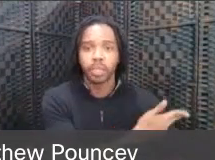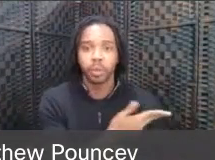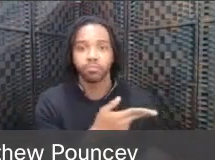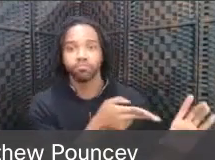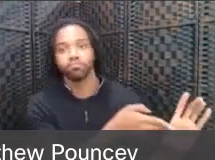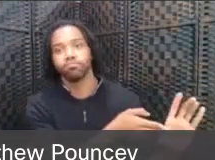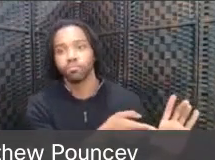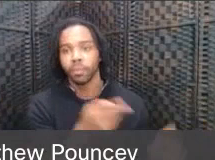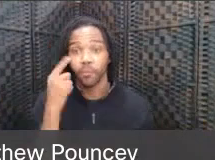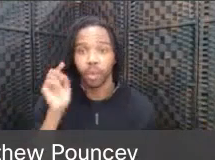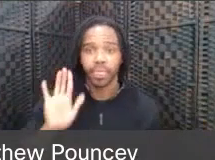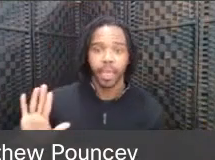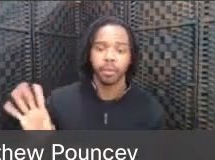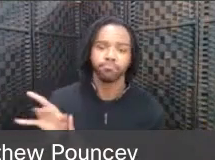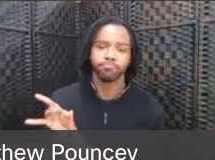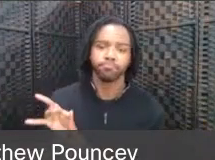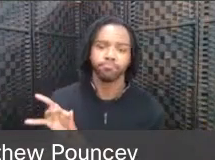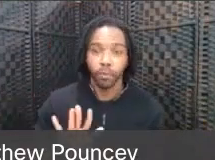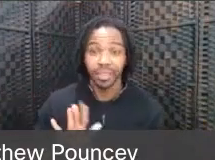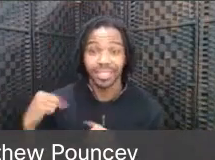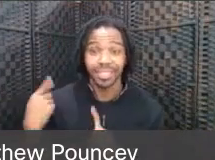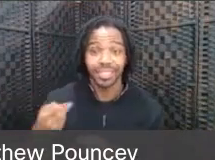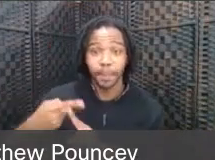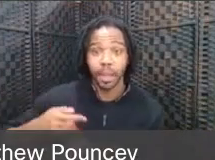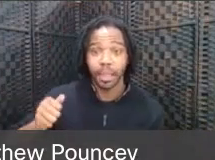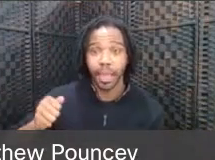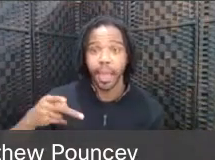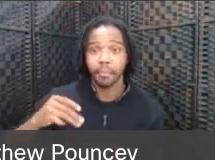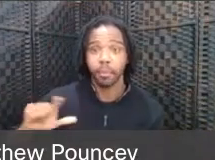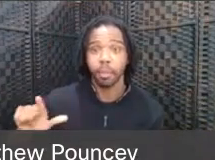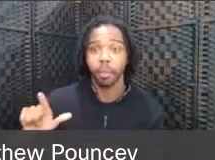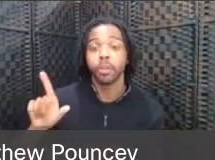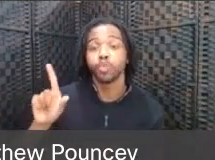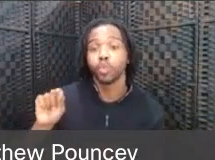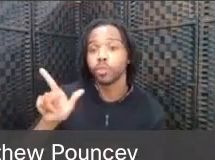COVID since April of 2021.